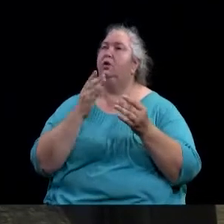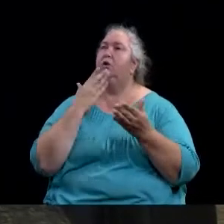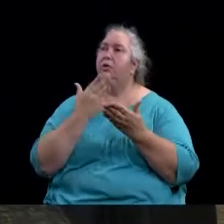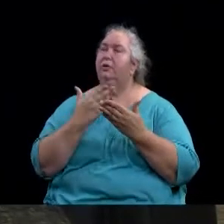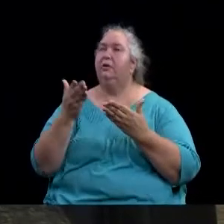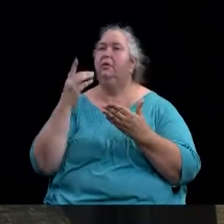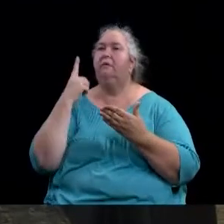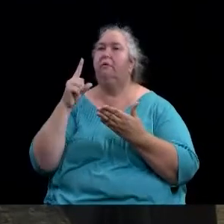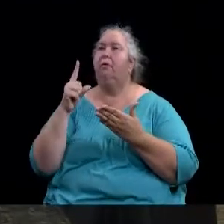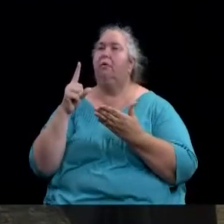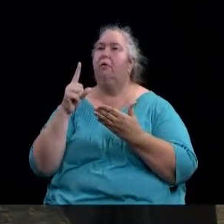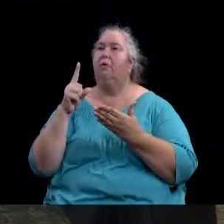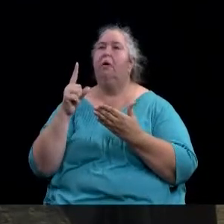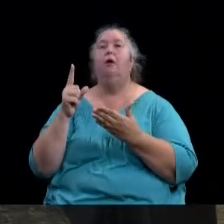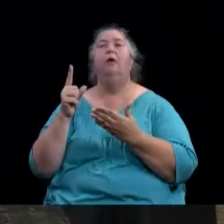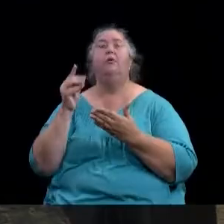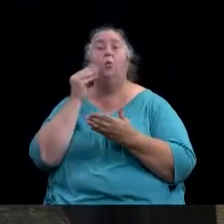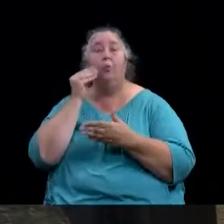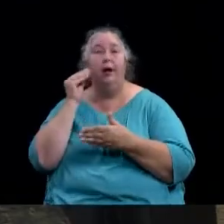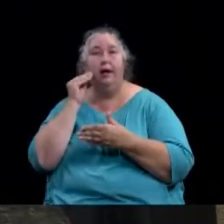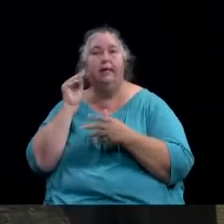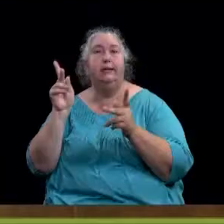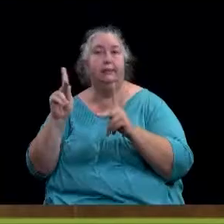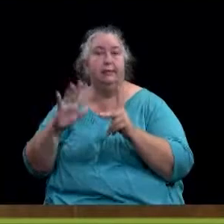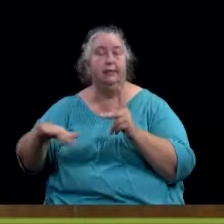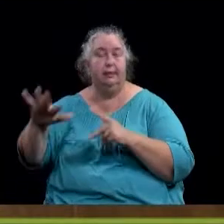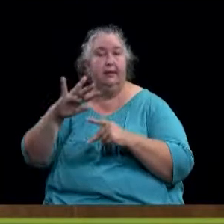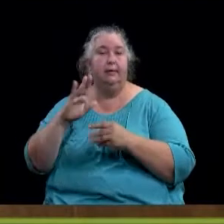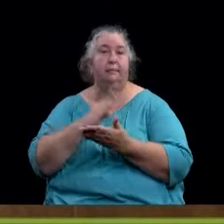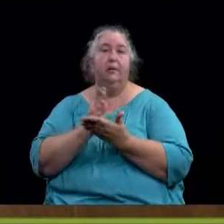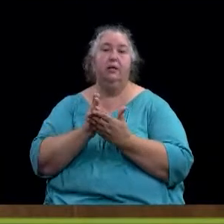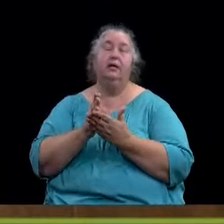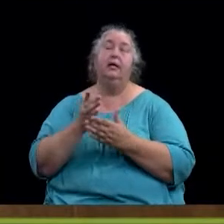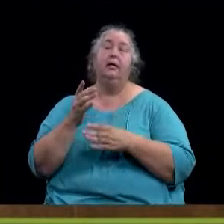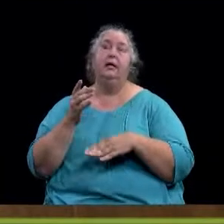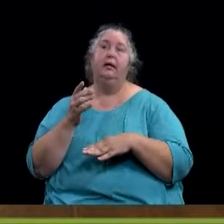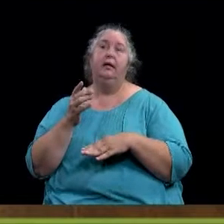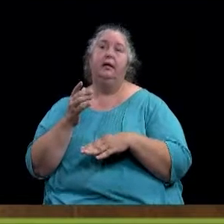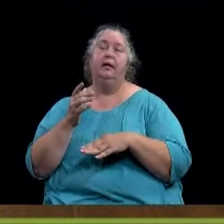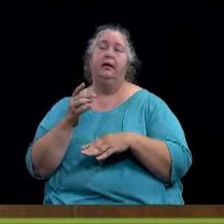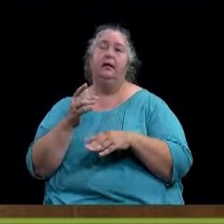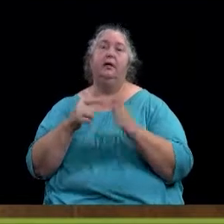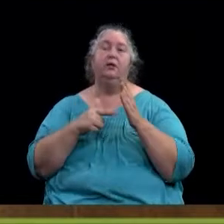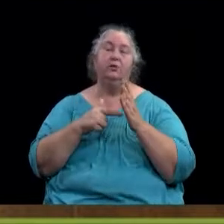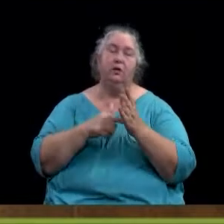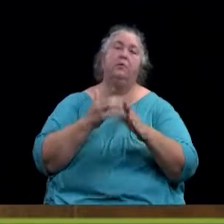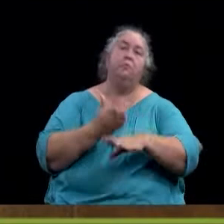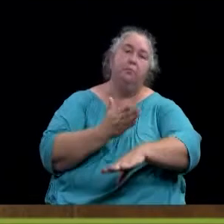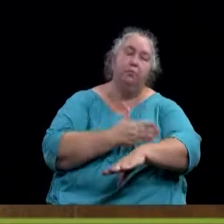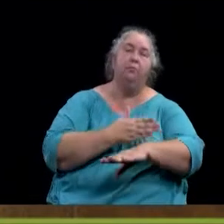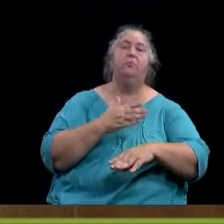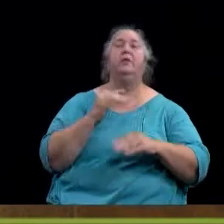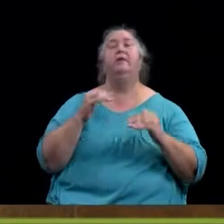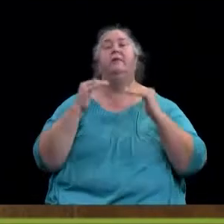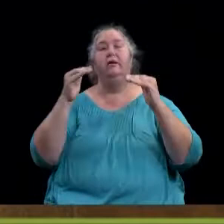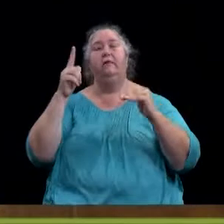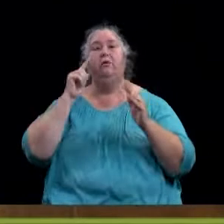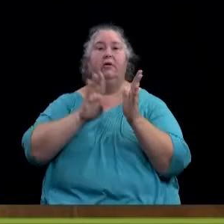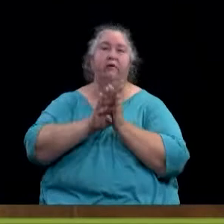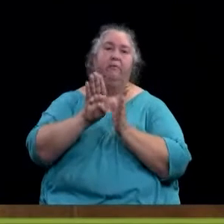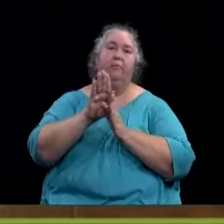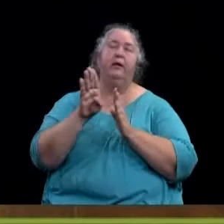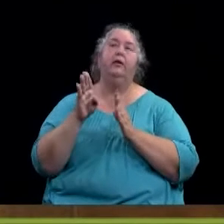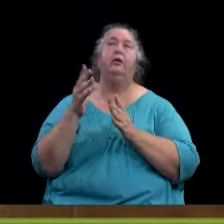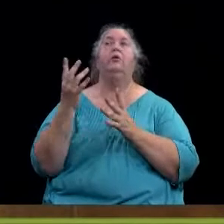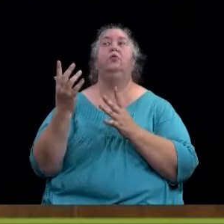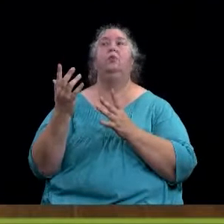advancement of several of the council's strategic goals, including development of the long-awaited park in China Spring. It